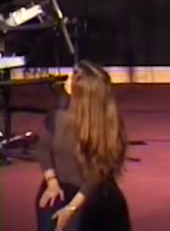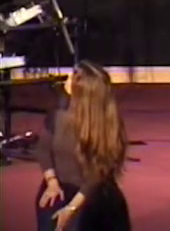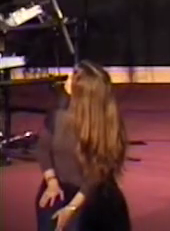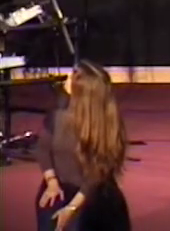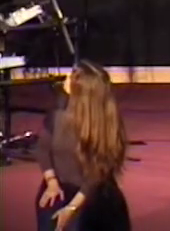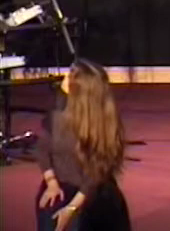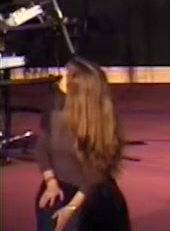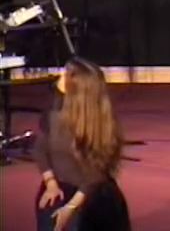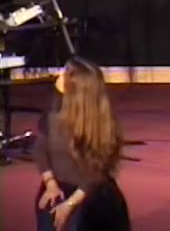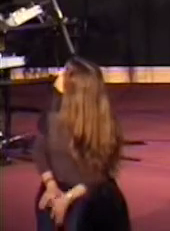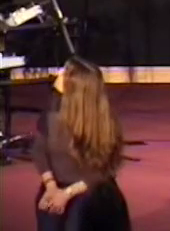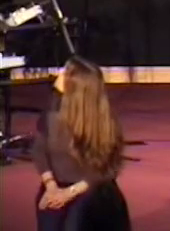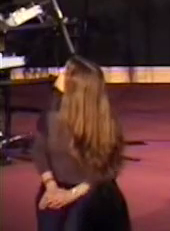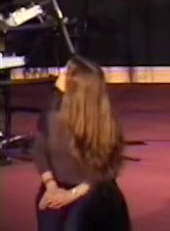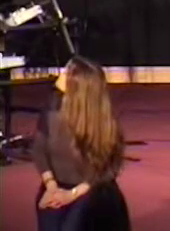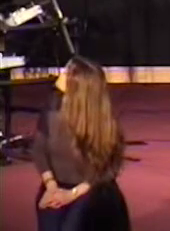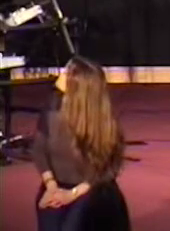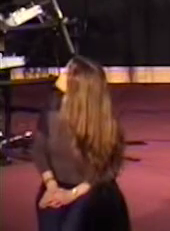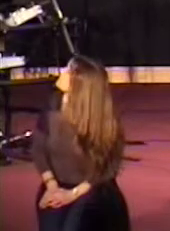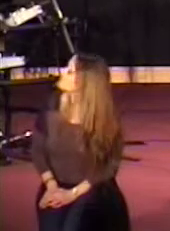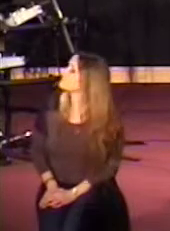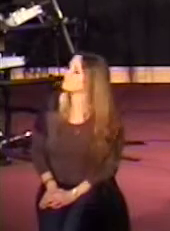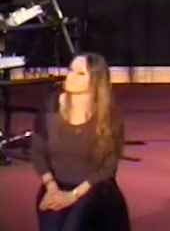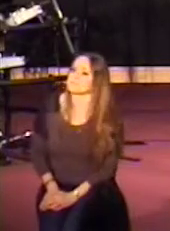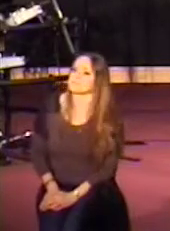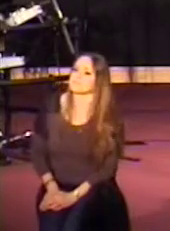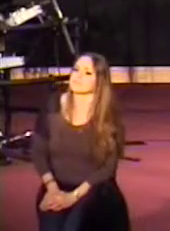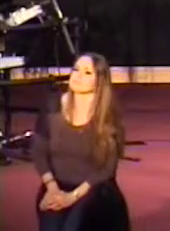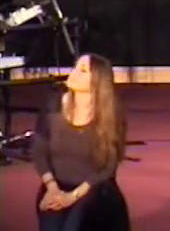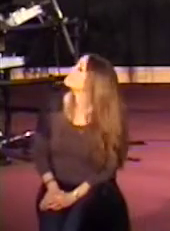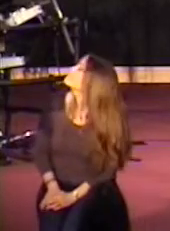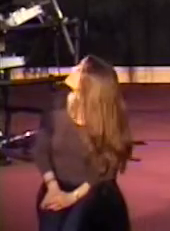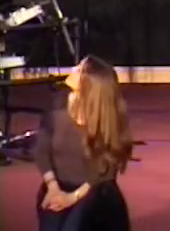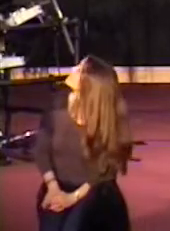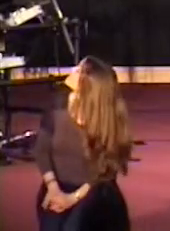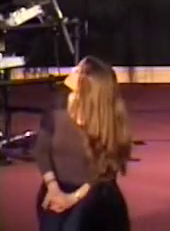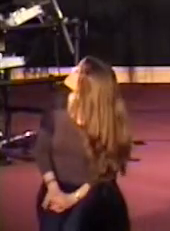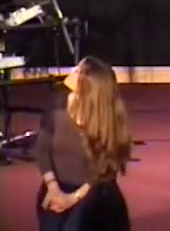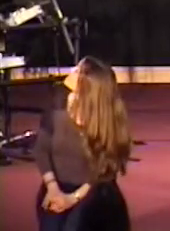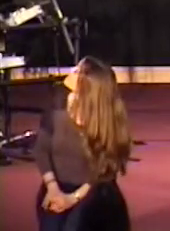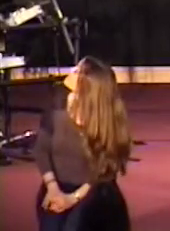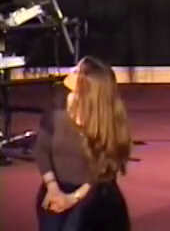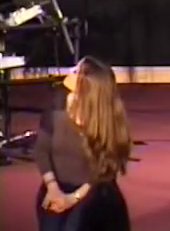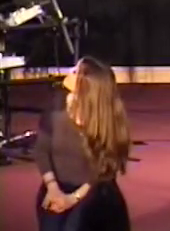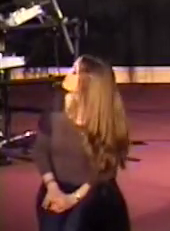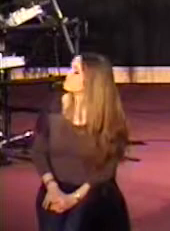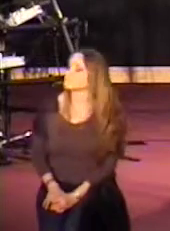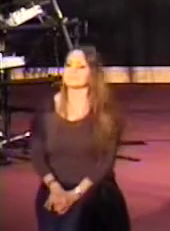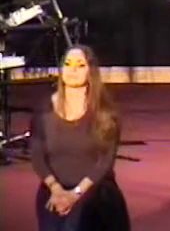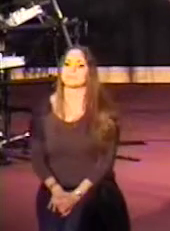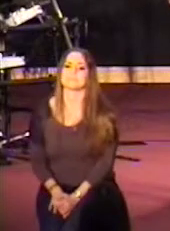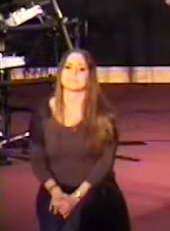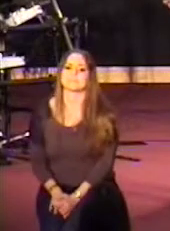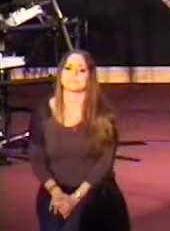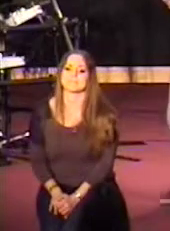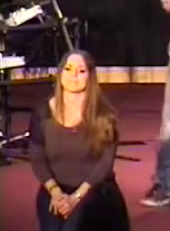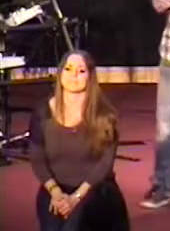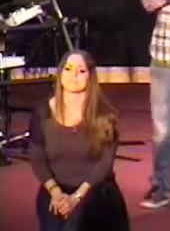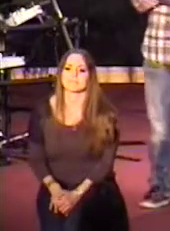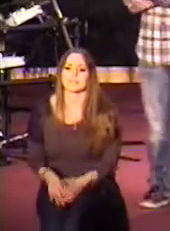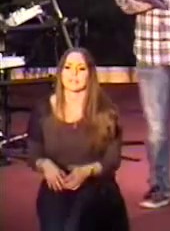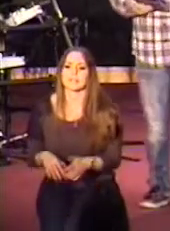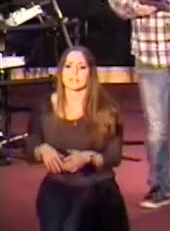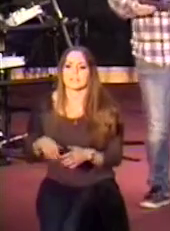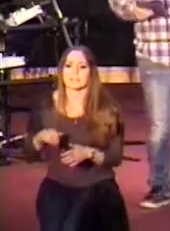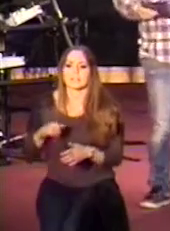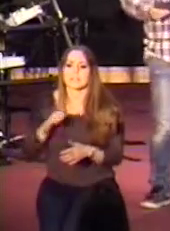on. I press on to the perfection for which Christ Jesus first possessed me. You see, we have to not